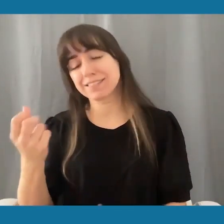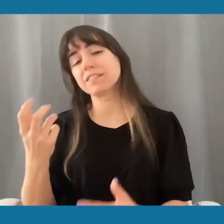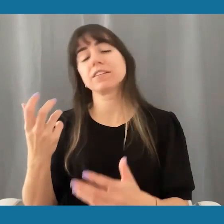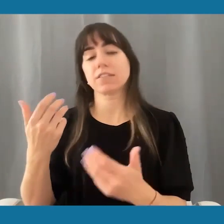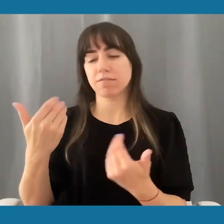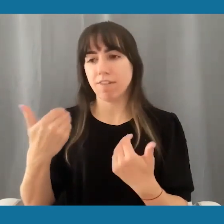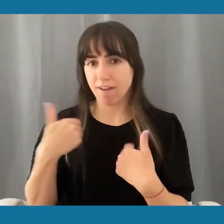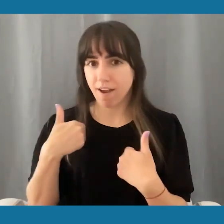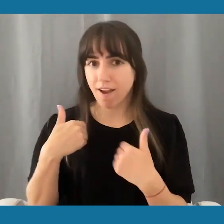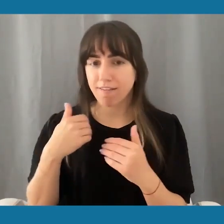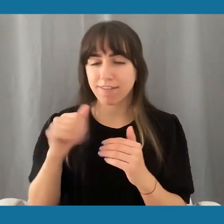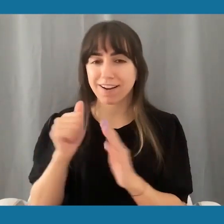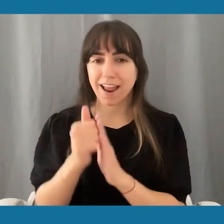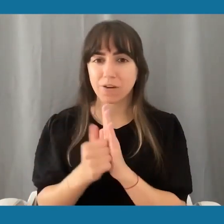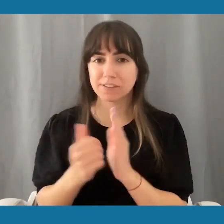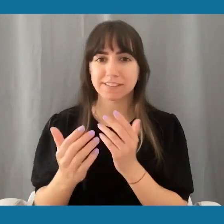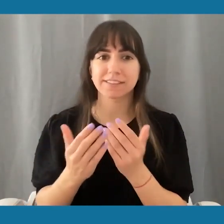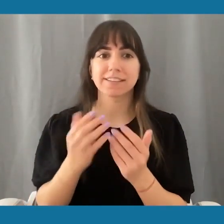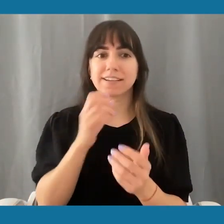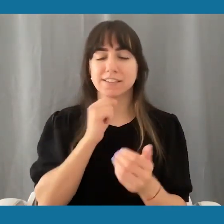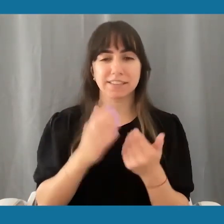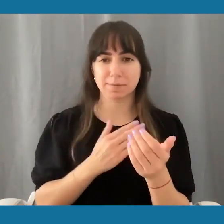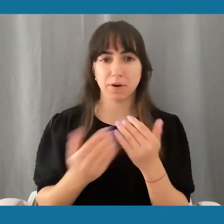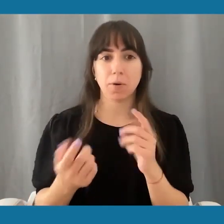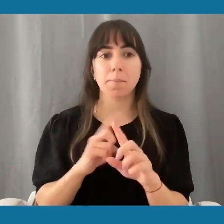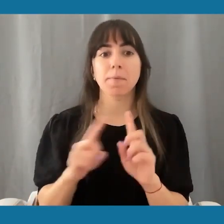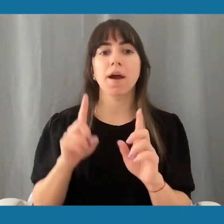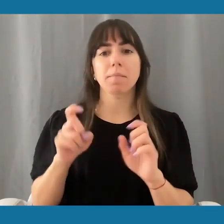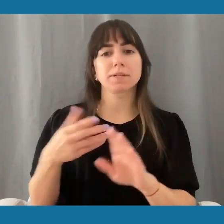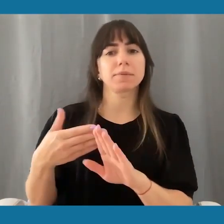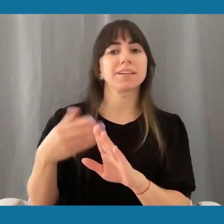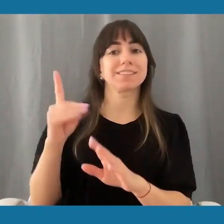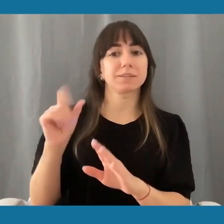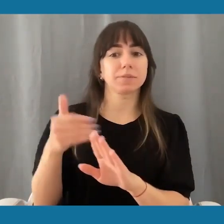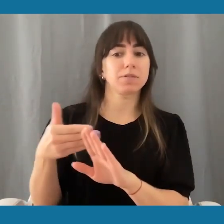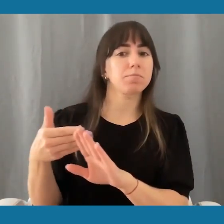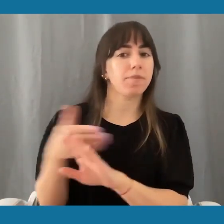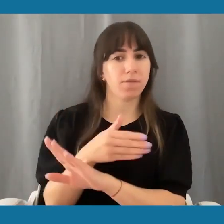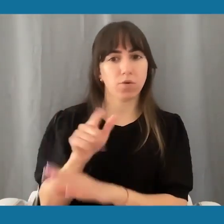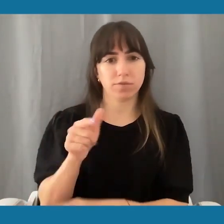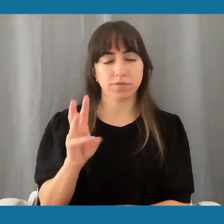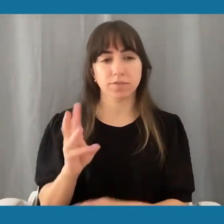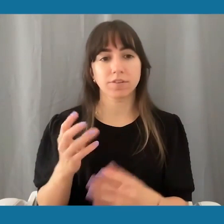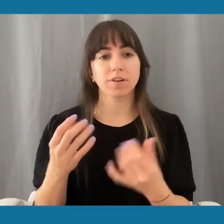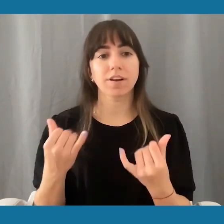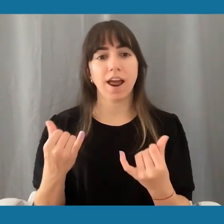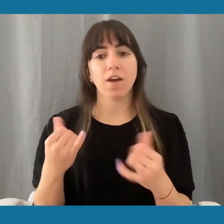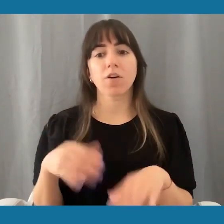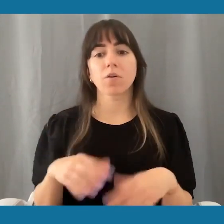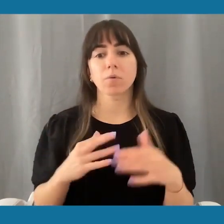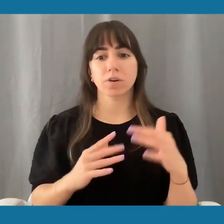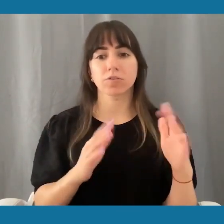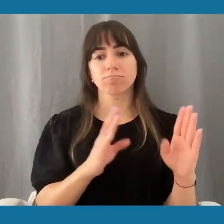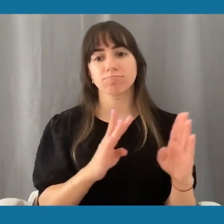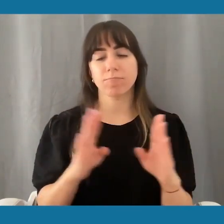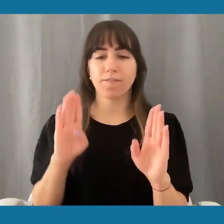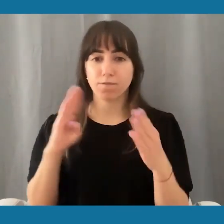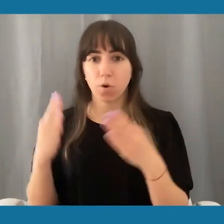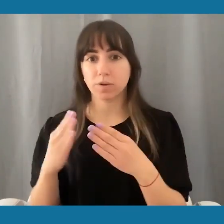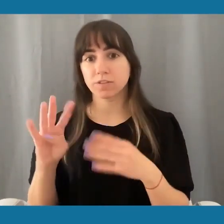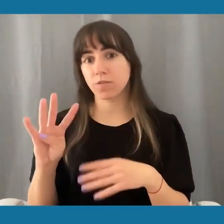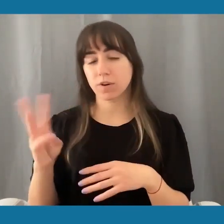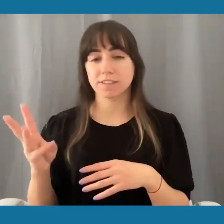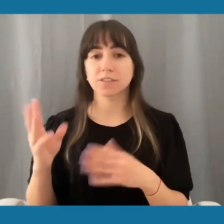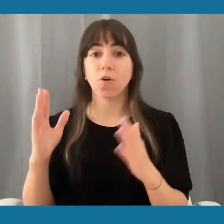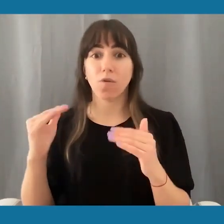that age of onset is actually going up to age 46. So hopefully we'll be able to open this program to individuals who currently aren't eligible because